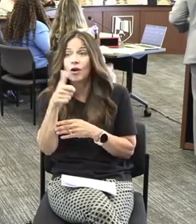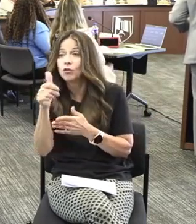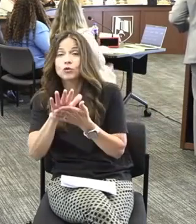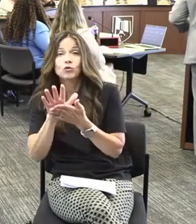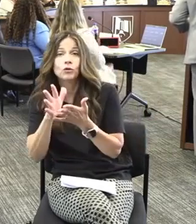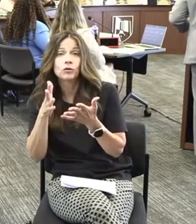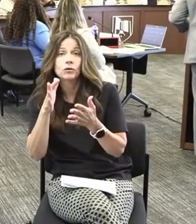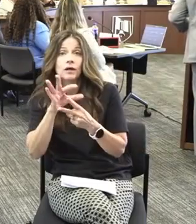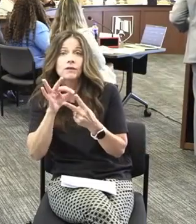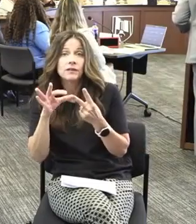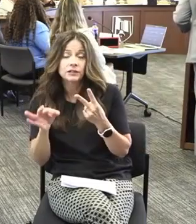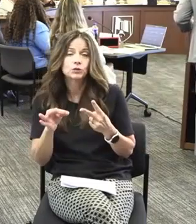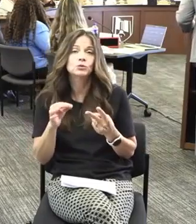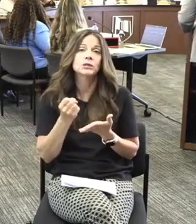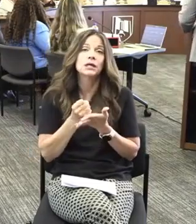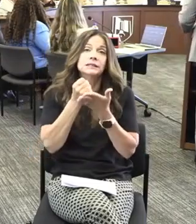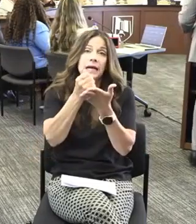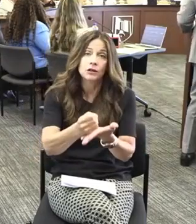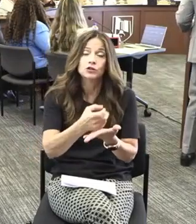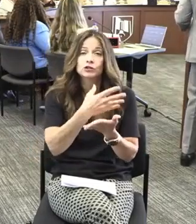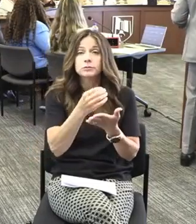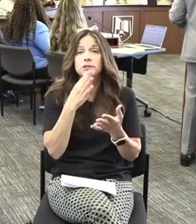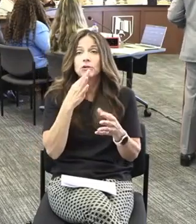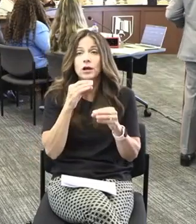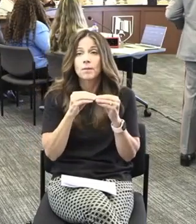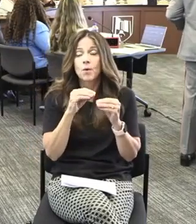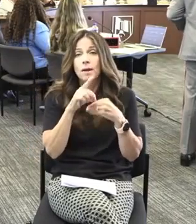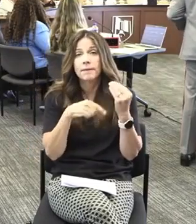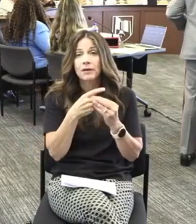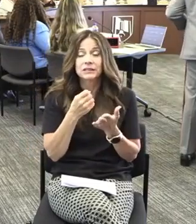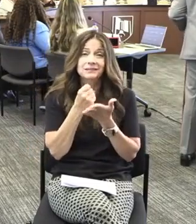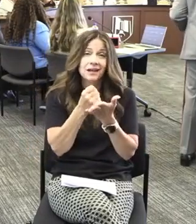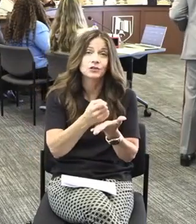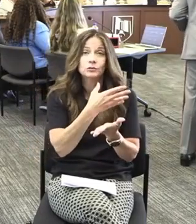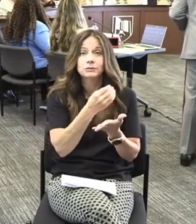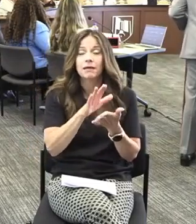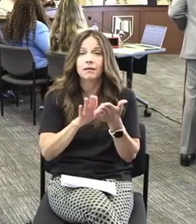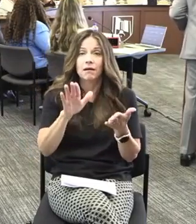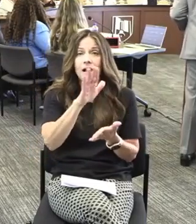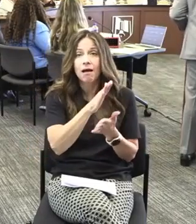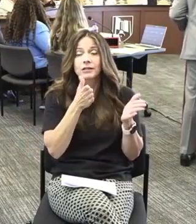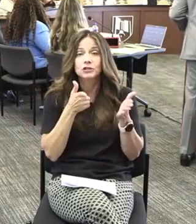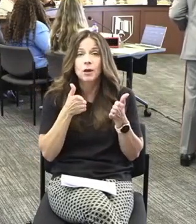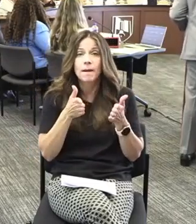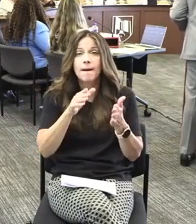to. Scholarships, and also talk to them more about the scholarships and the college pathways.